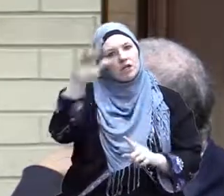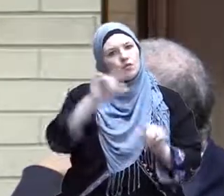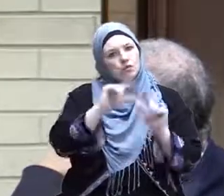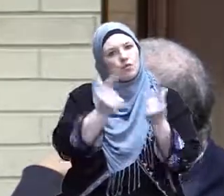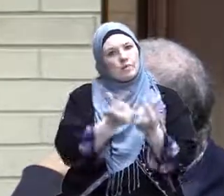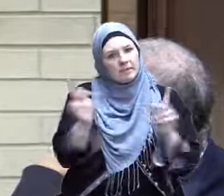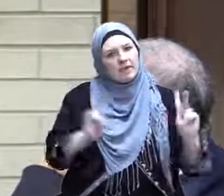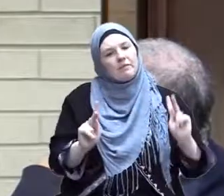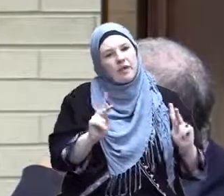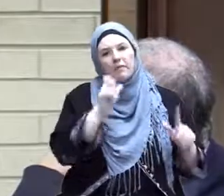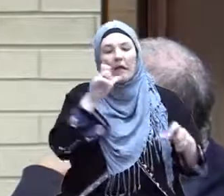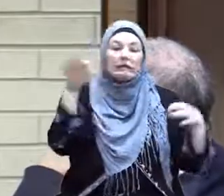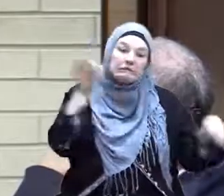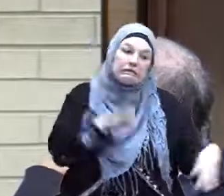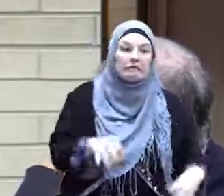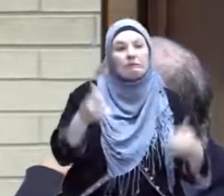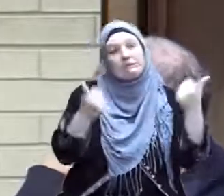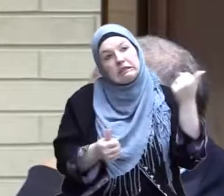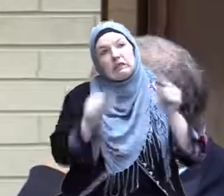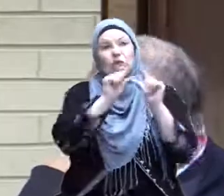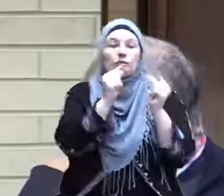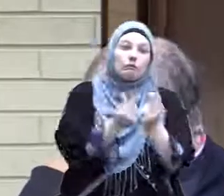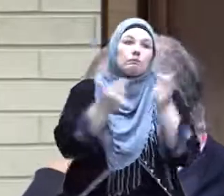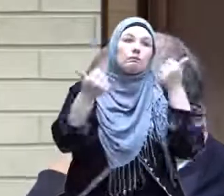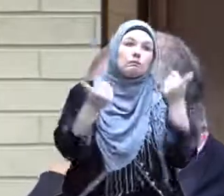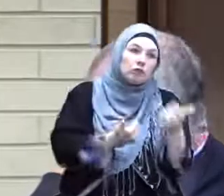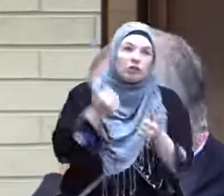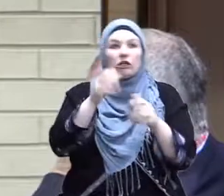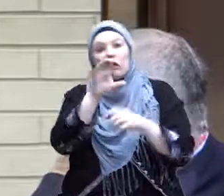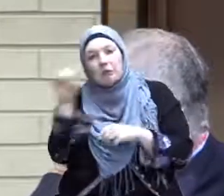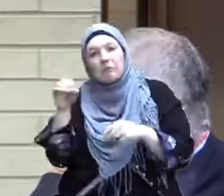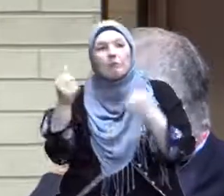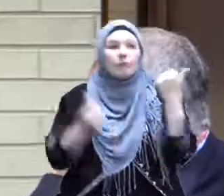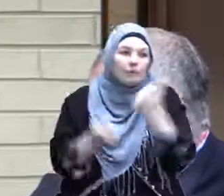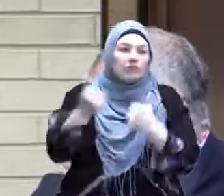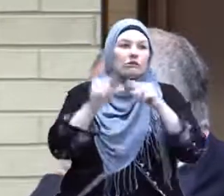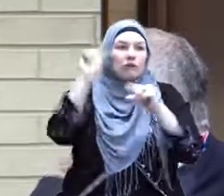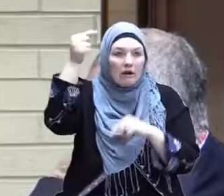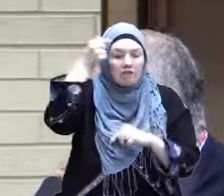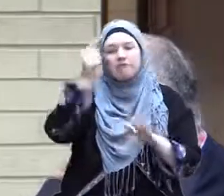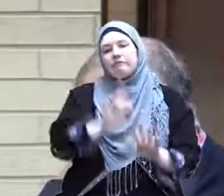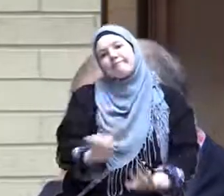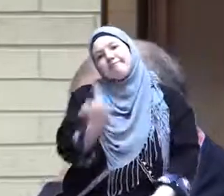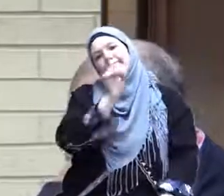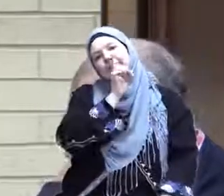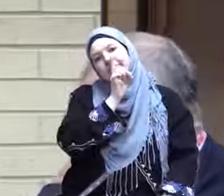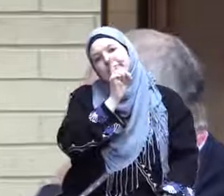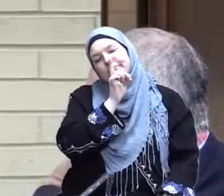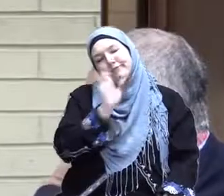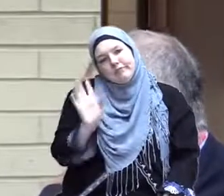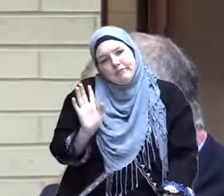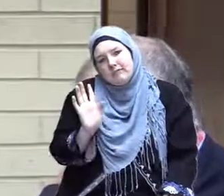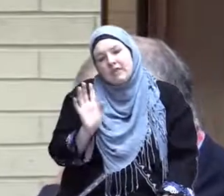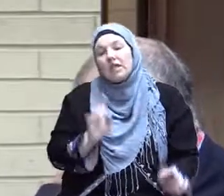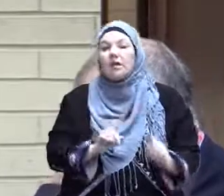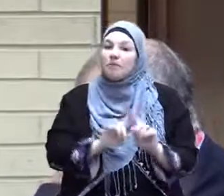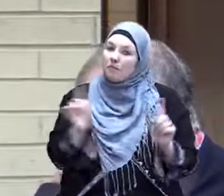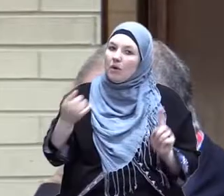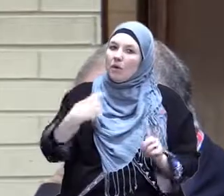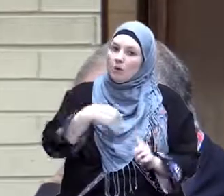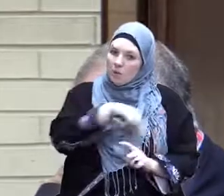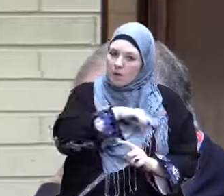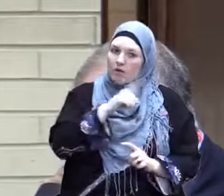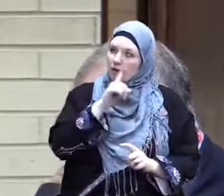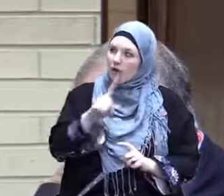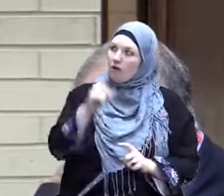need not to go into details. The reason this is all relevant to our subject is because we are